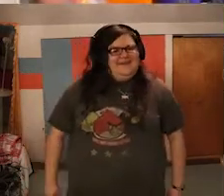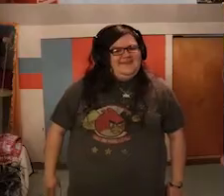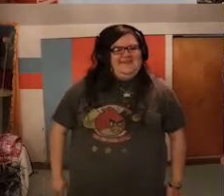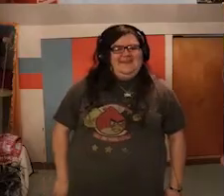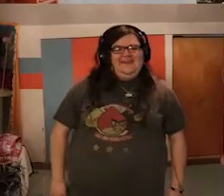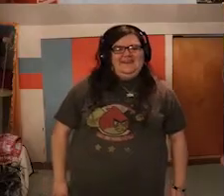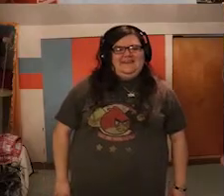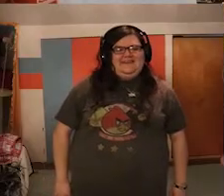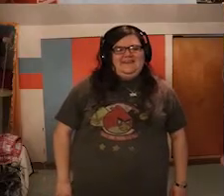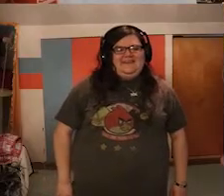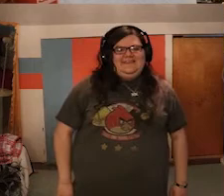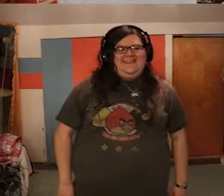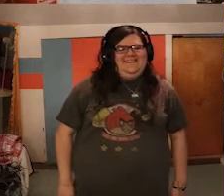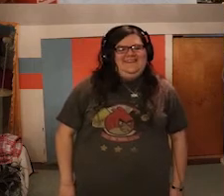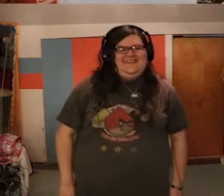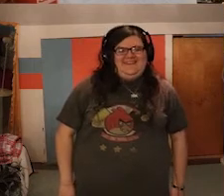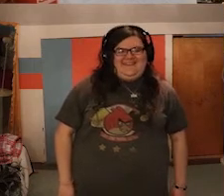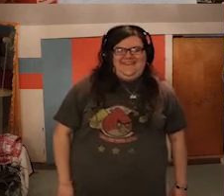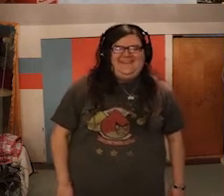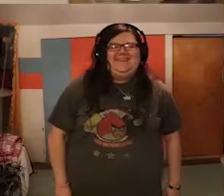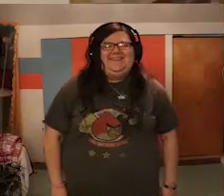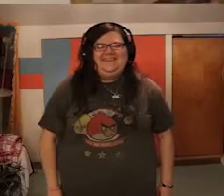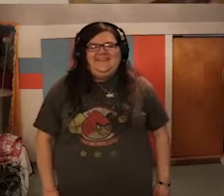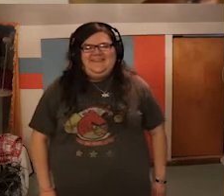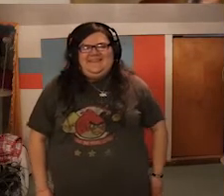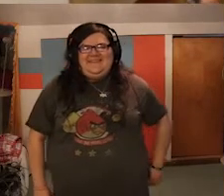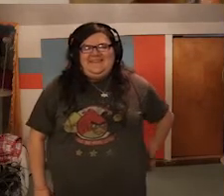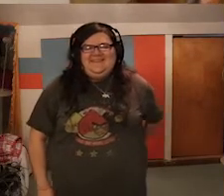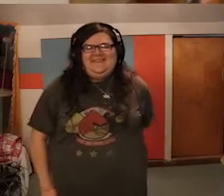Avocado time. Y'all feel the pressure, you know. Feel pressure.